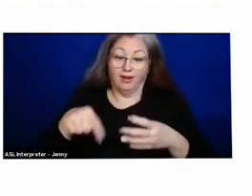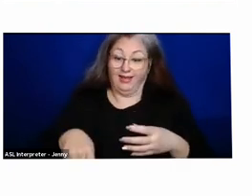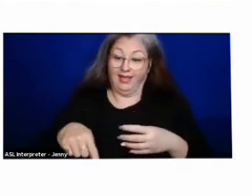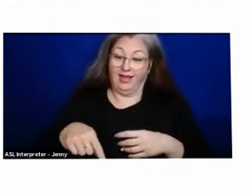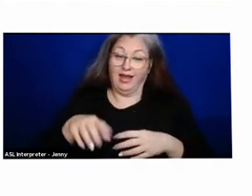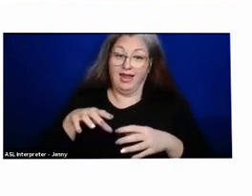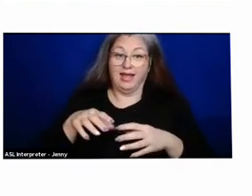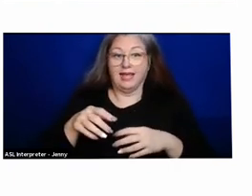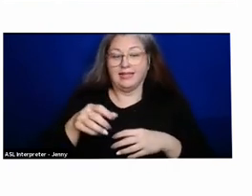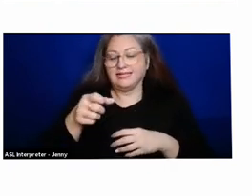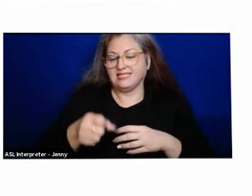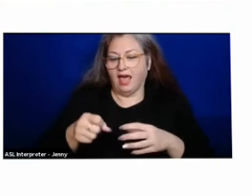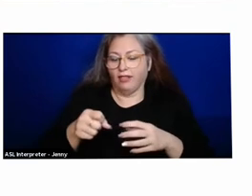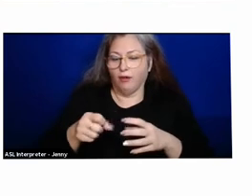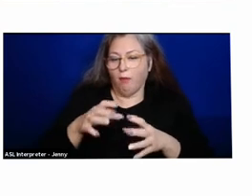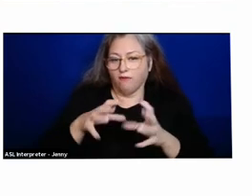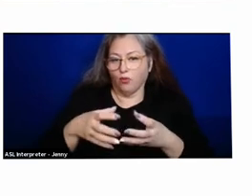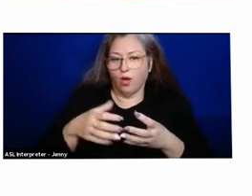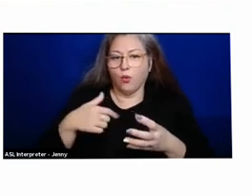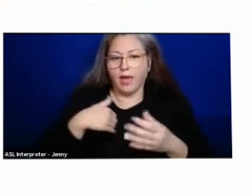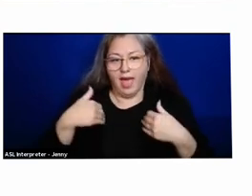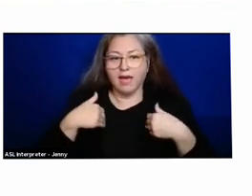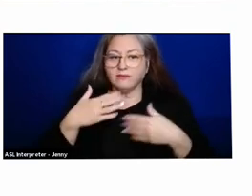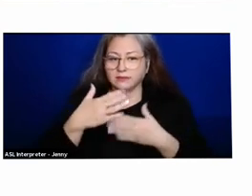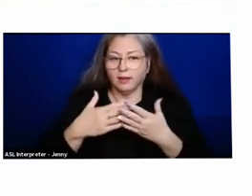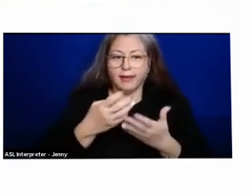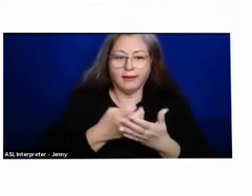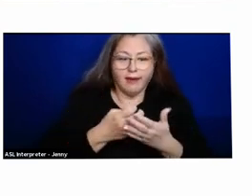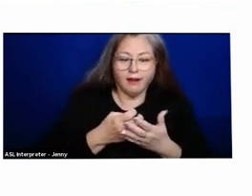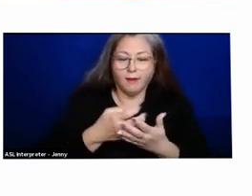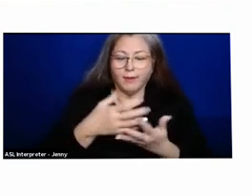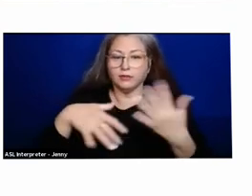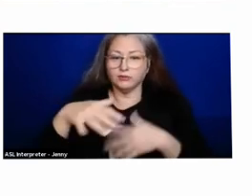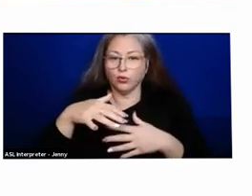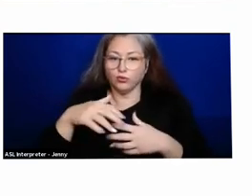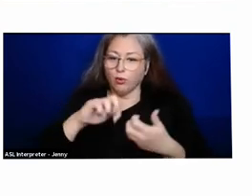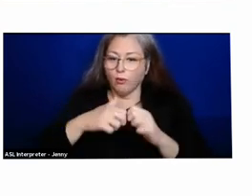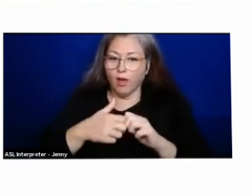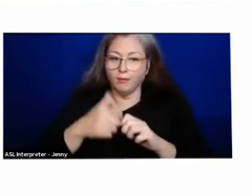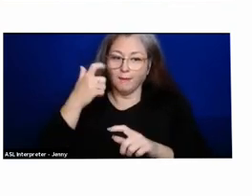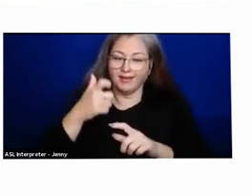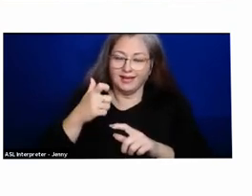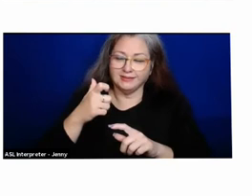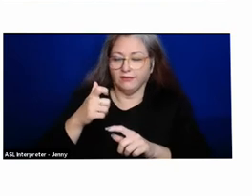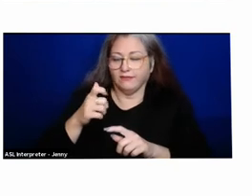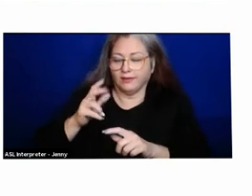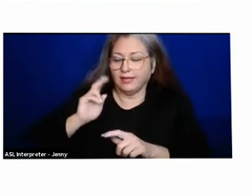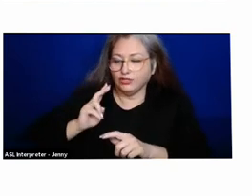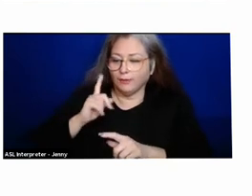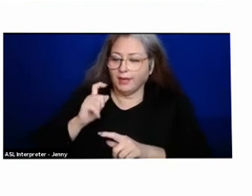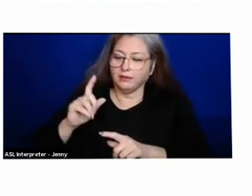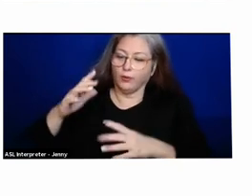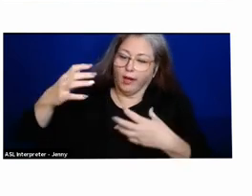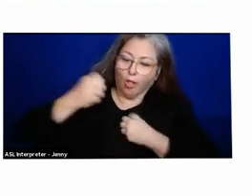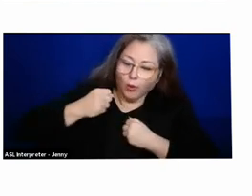have economic and social, I'd say, crisis and problems because of our past, because of colonialism, and